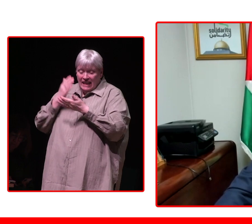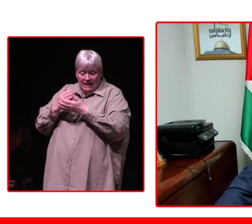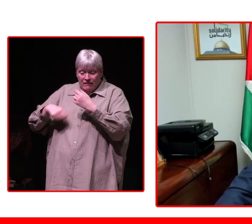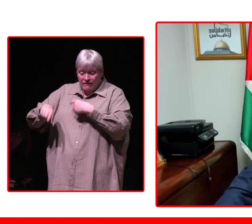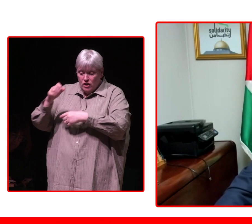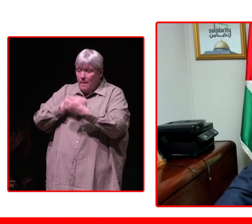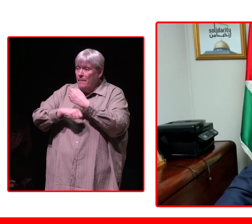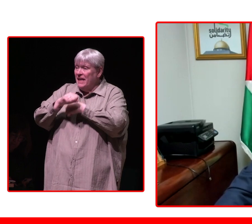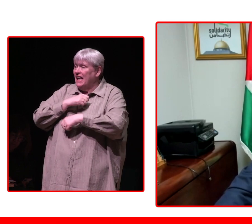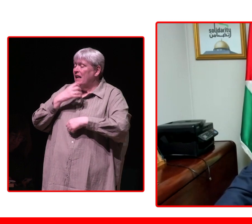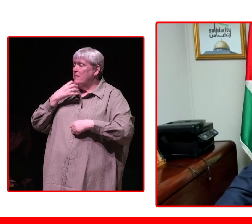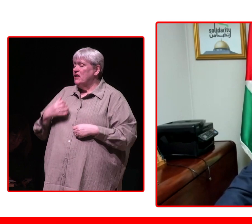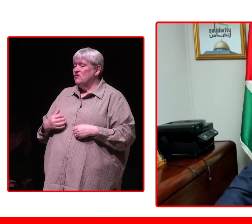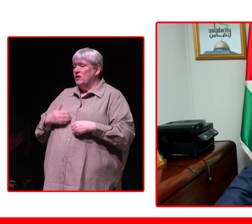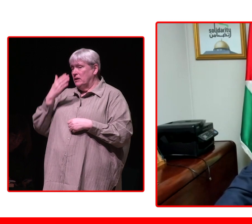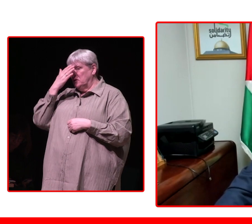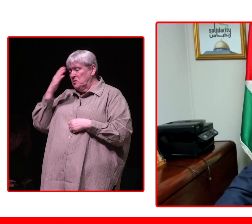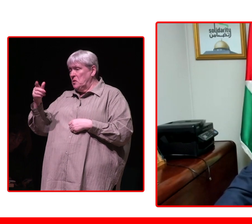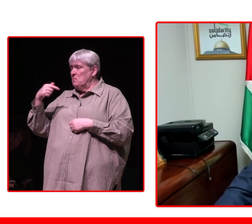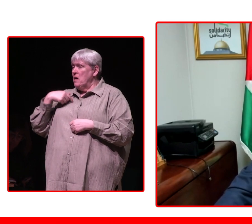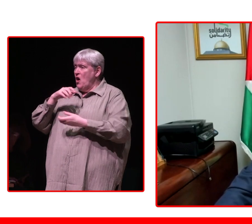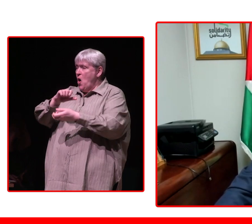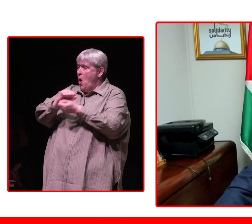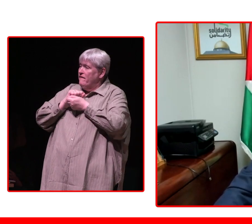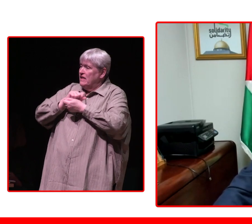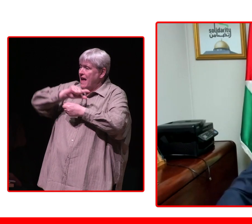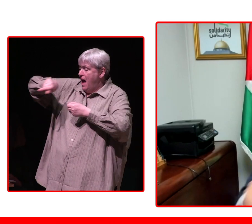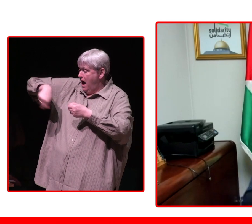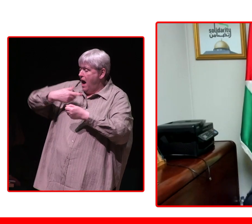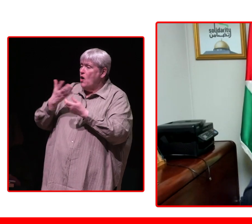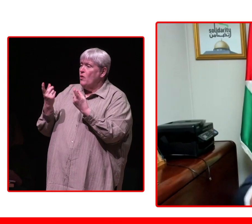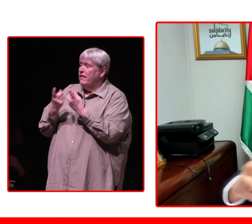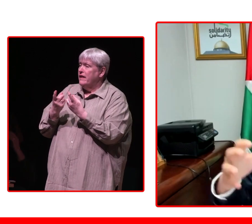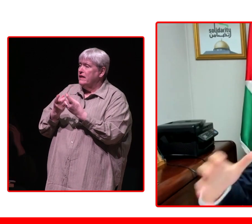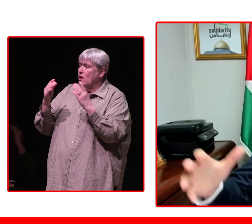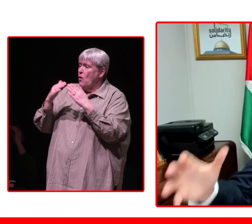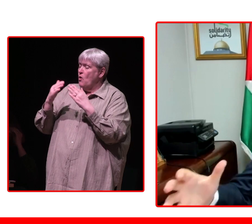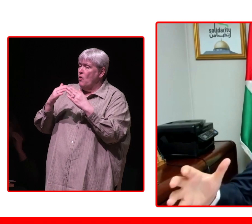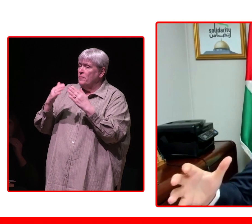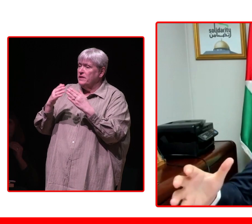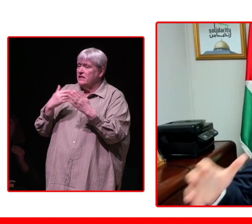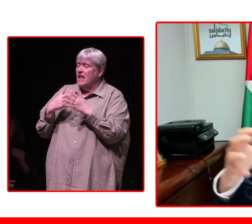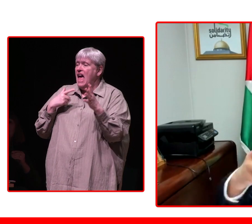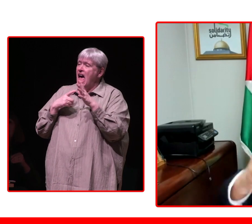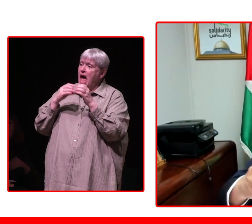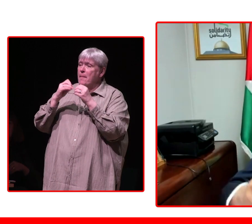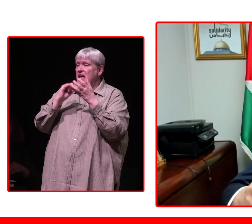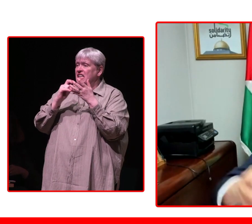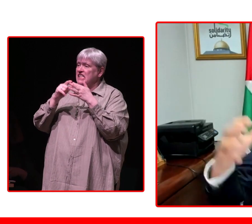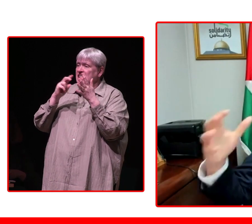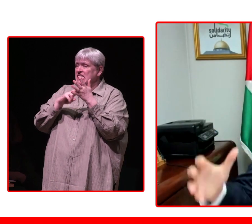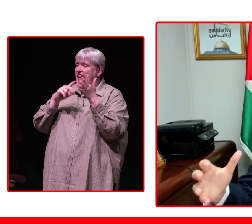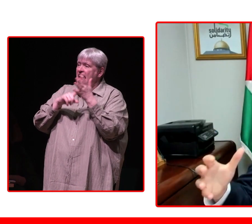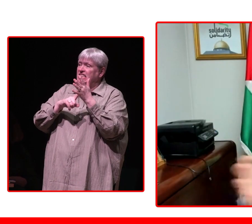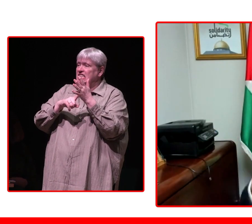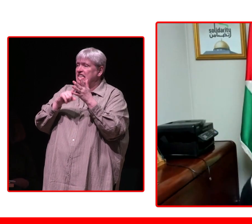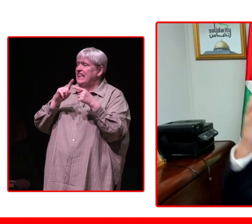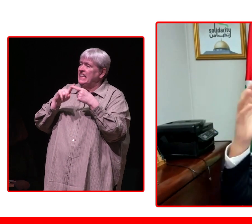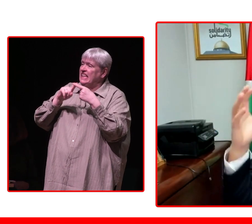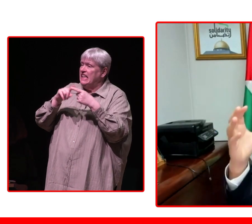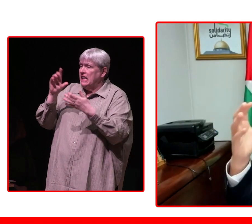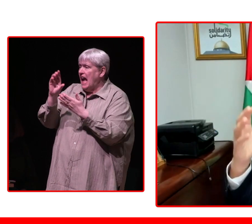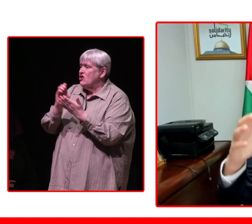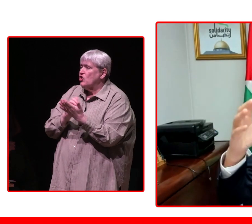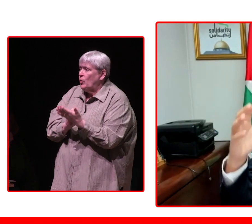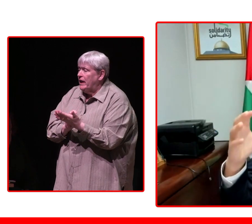they saw their properties confiscated under the so-called present absentee law. Absentee category. So can